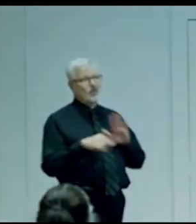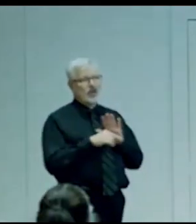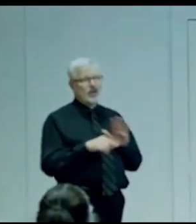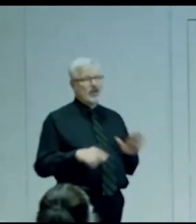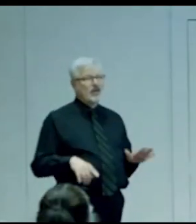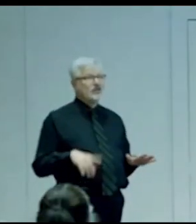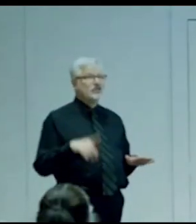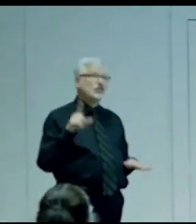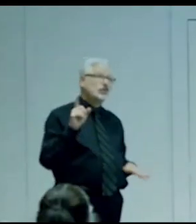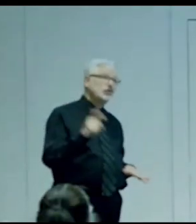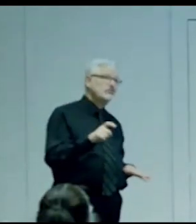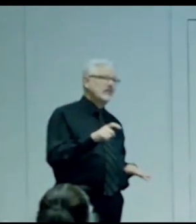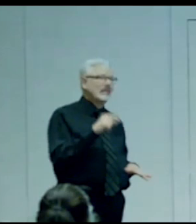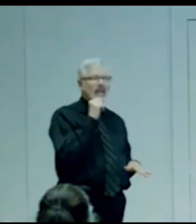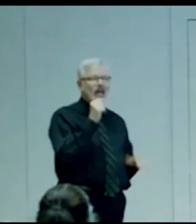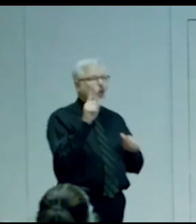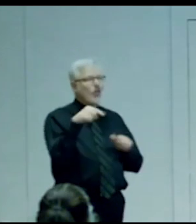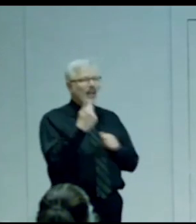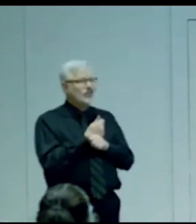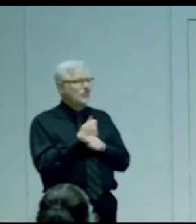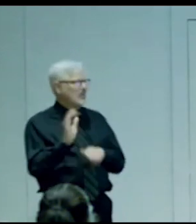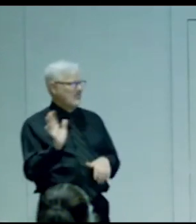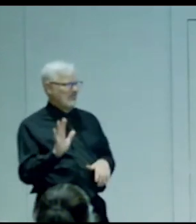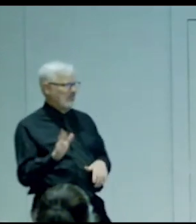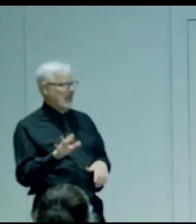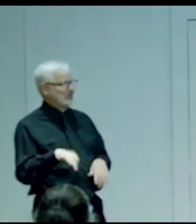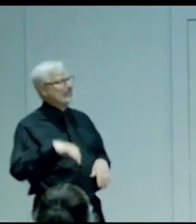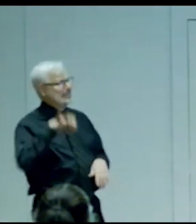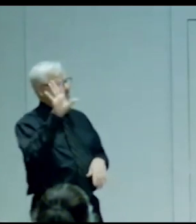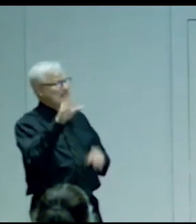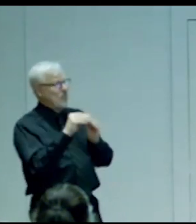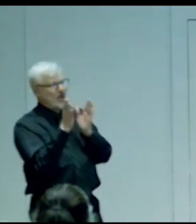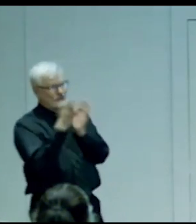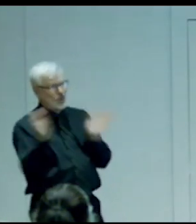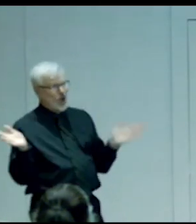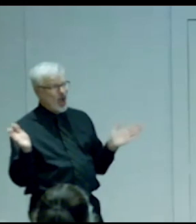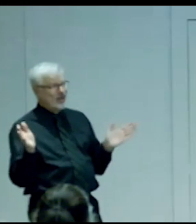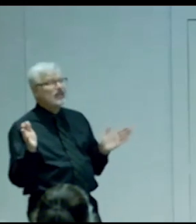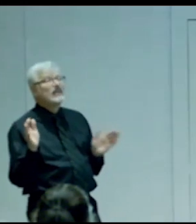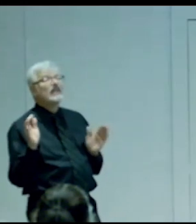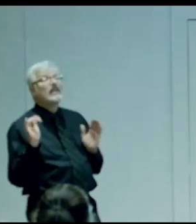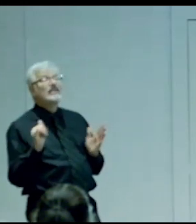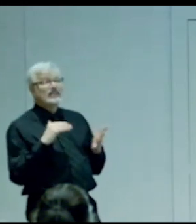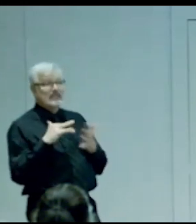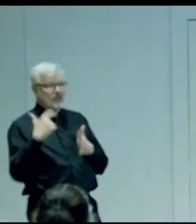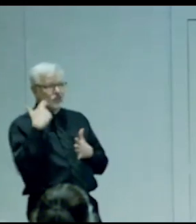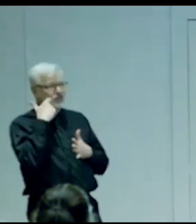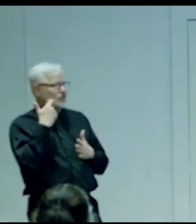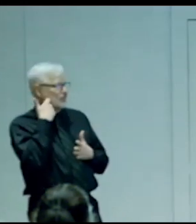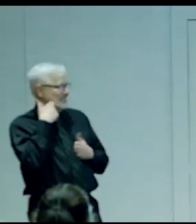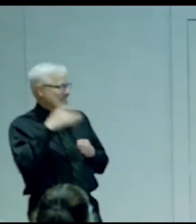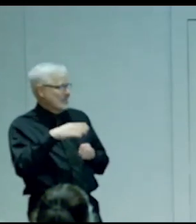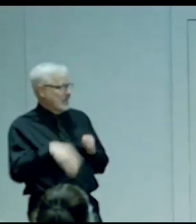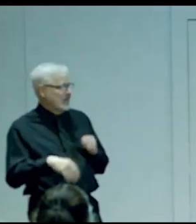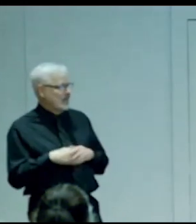I won't say just algebra. I would say this in a broader sense. This is a study we just recently done.